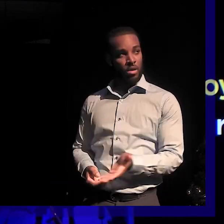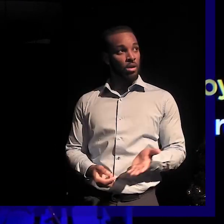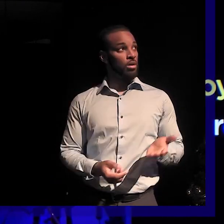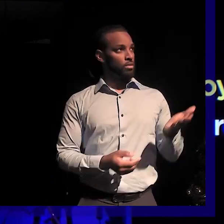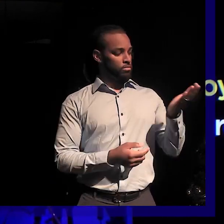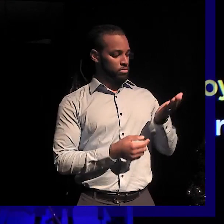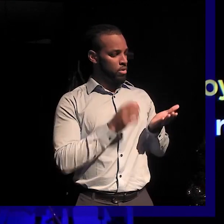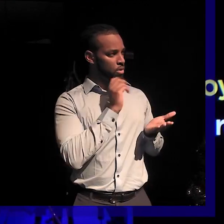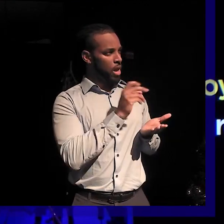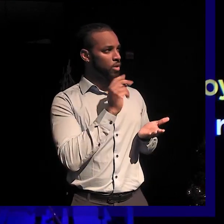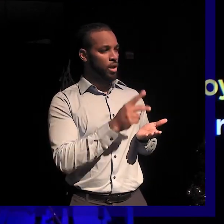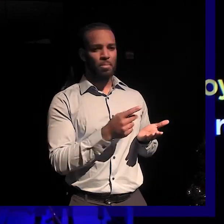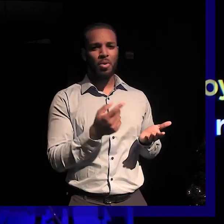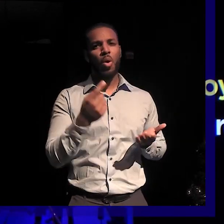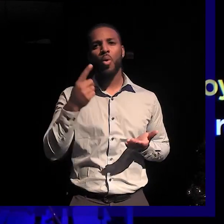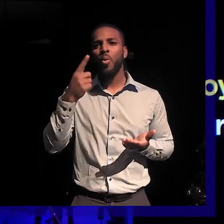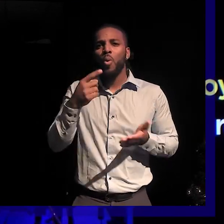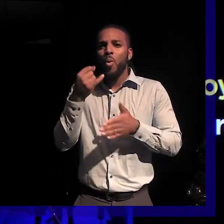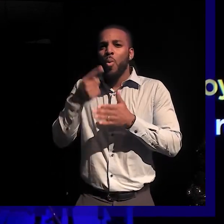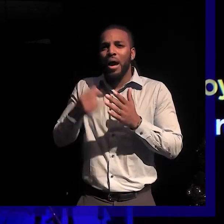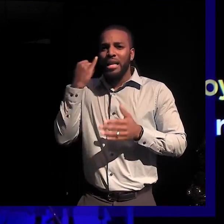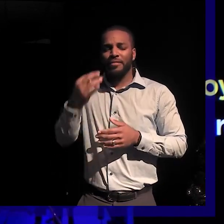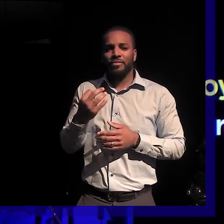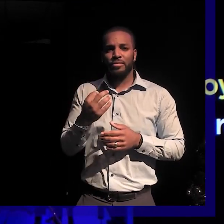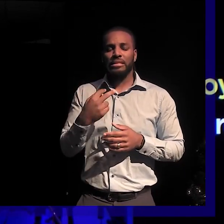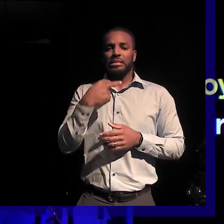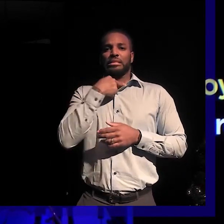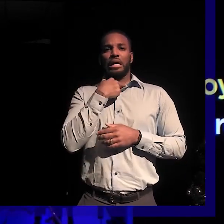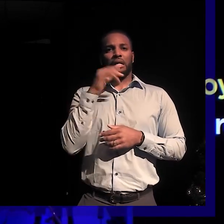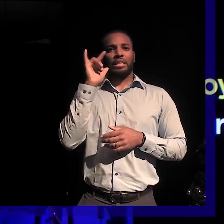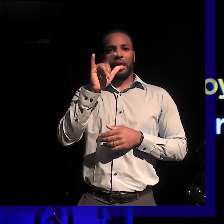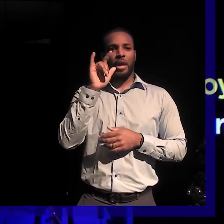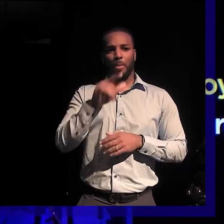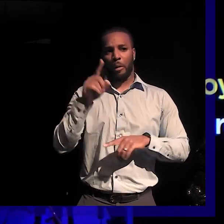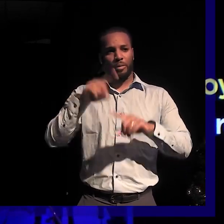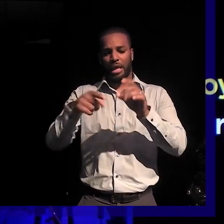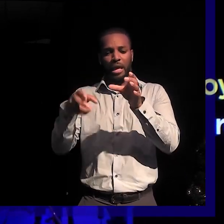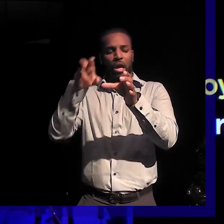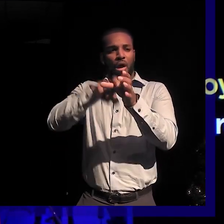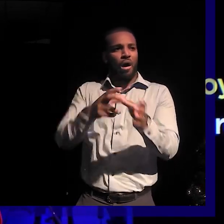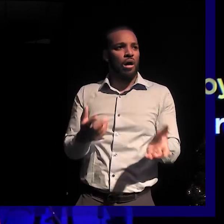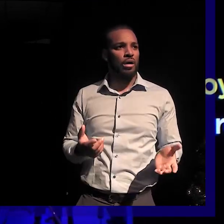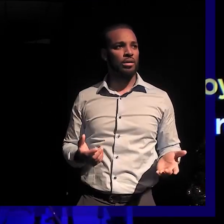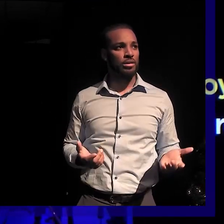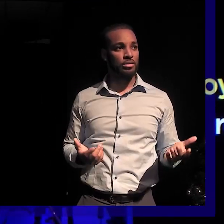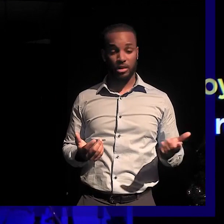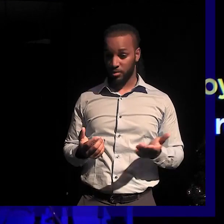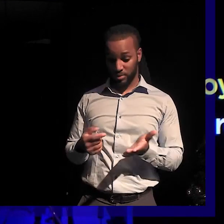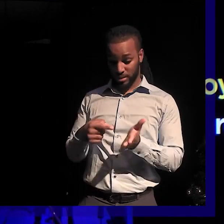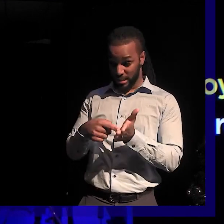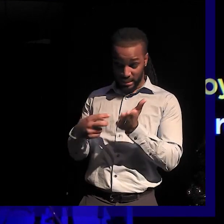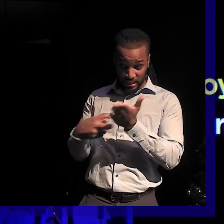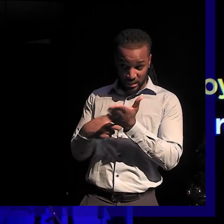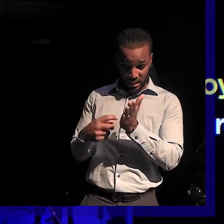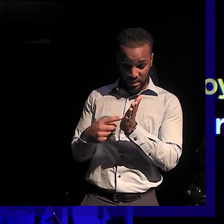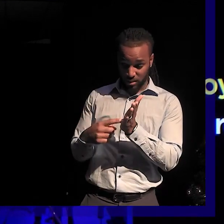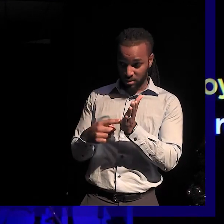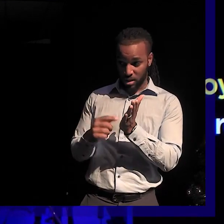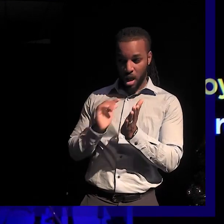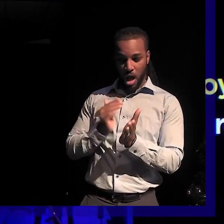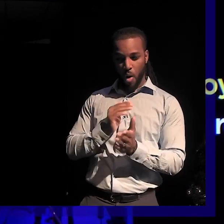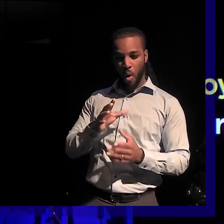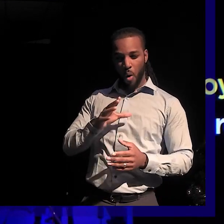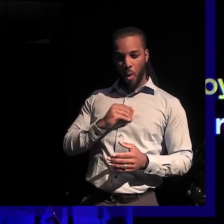okay. But what if we get stopped at the airport and they don't let us on the airplane? Well, these airline tickets are our